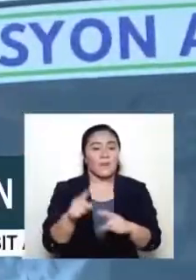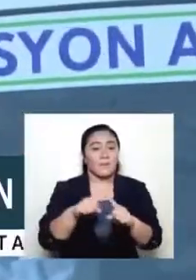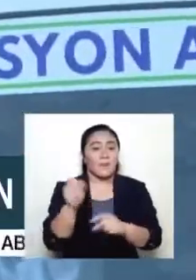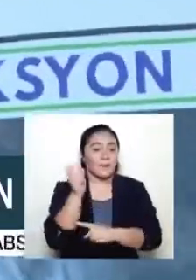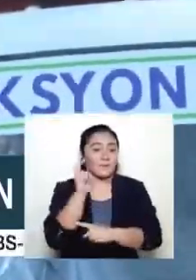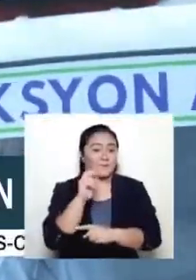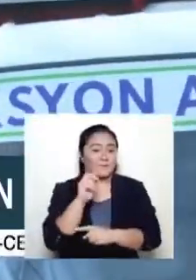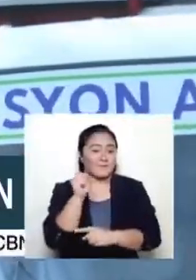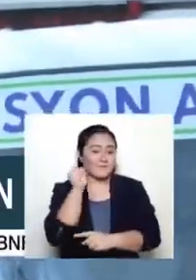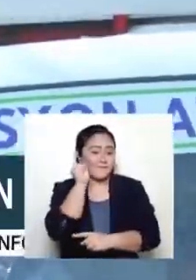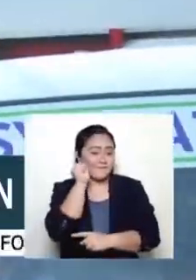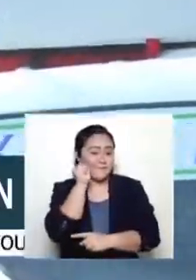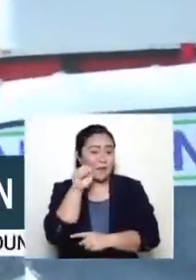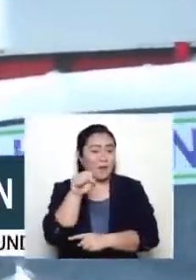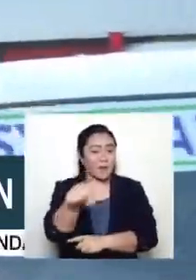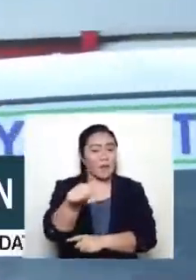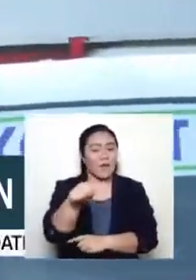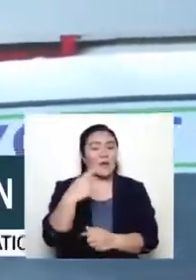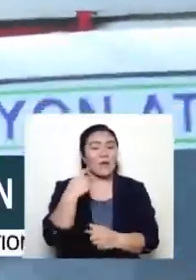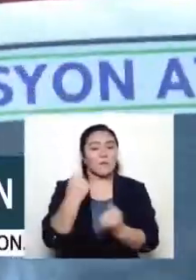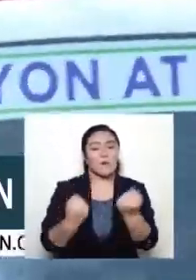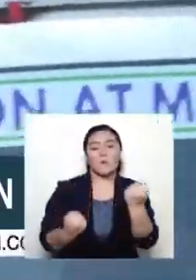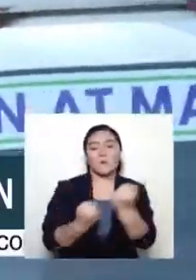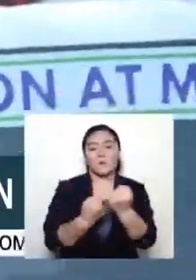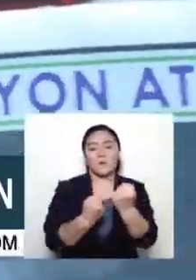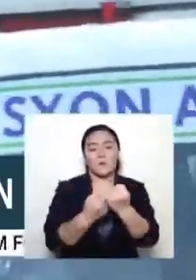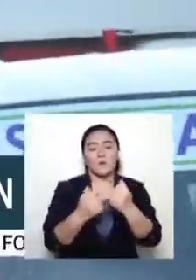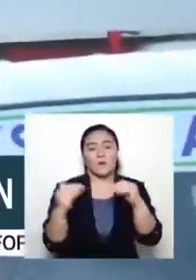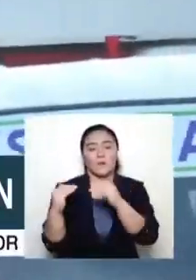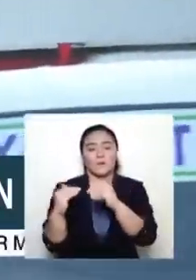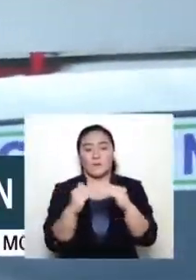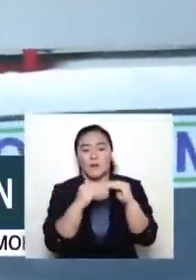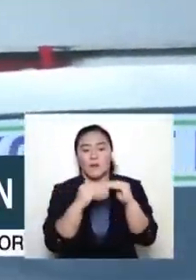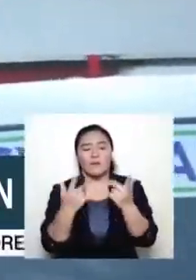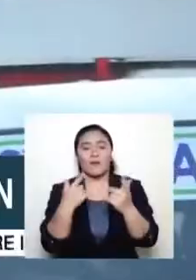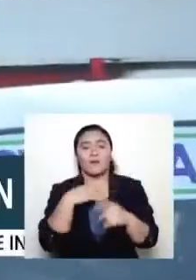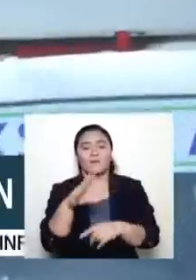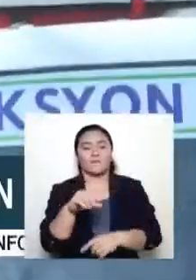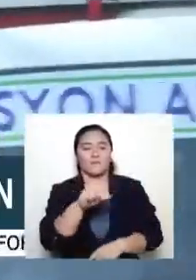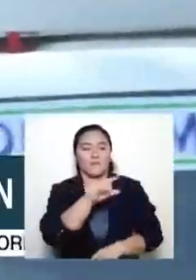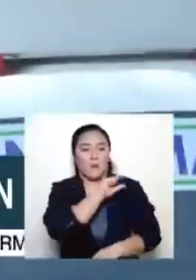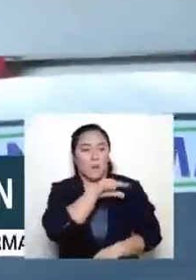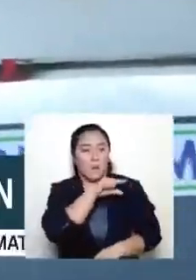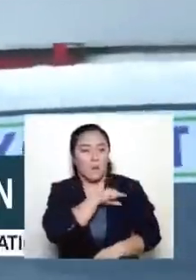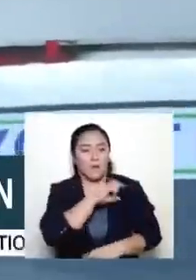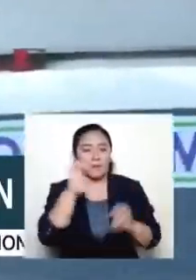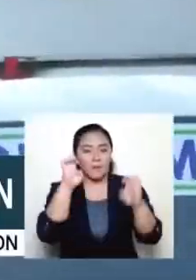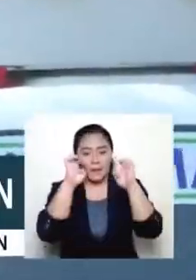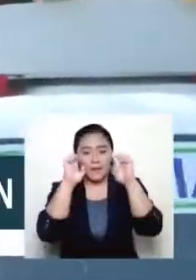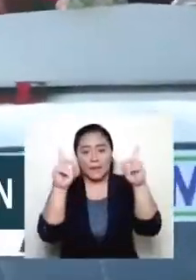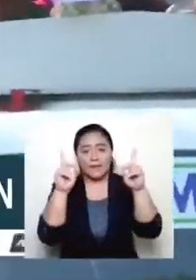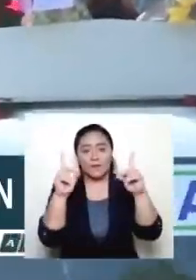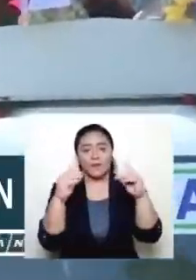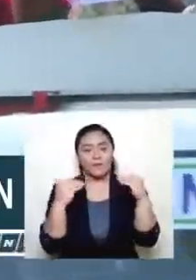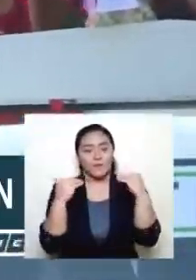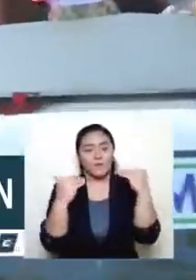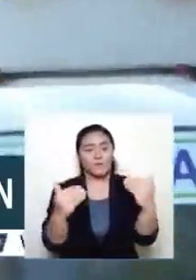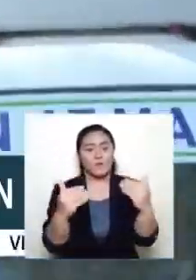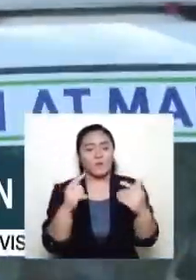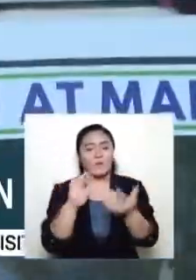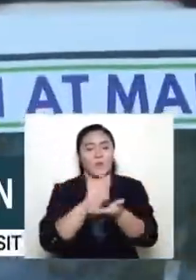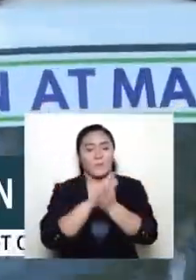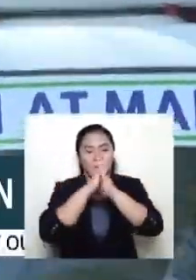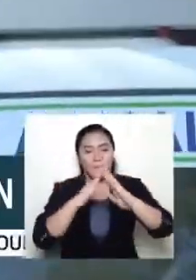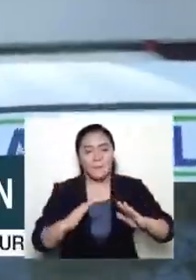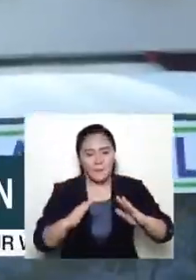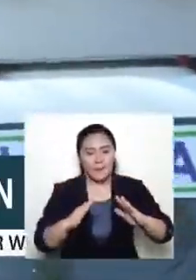spoke about supporting quality education as well as following through with the peace and order